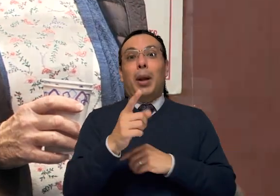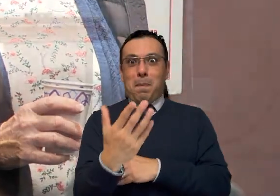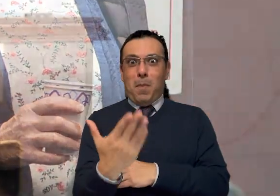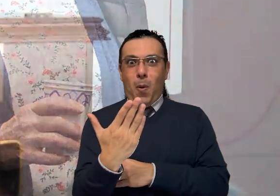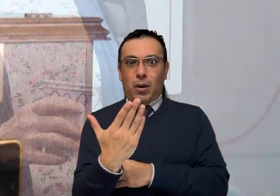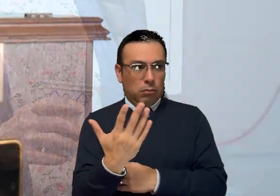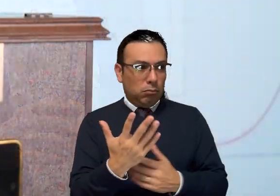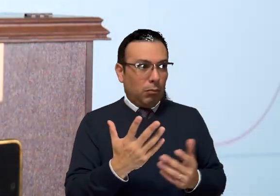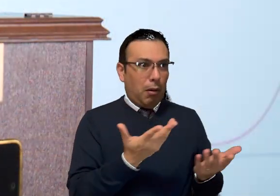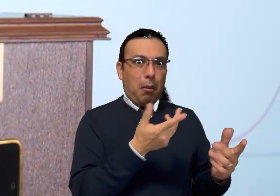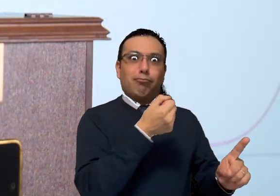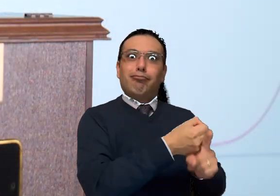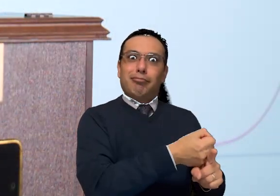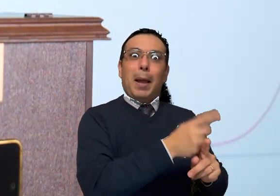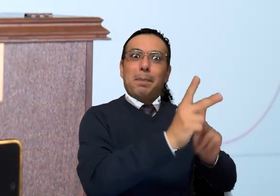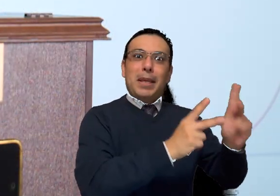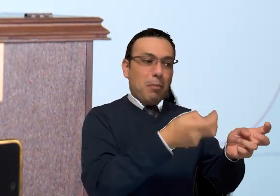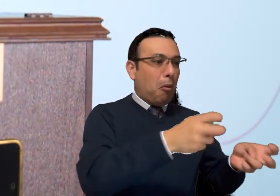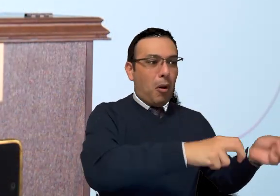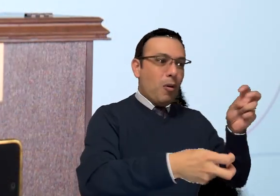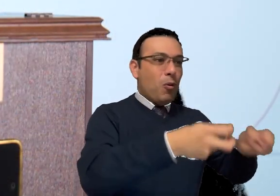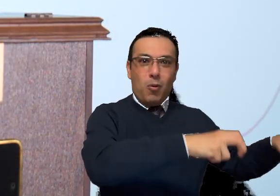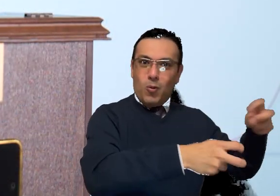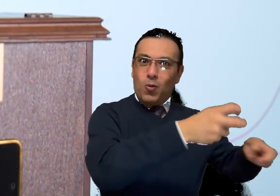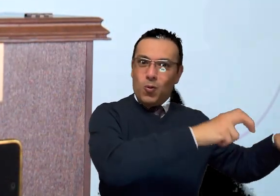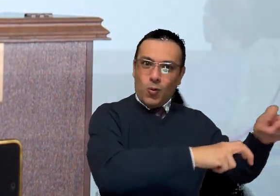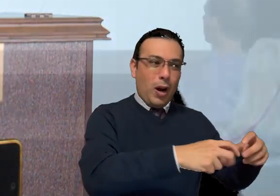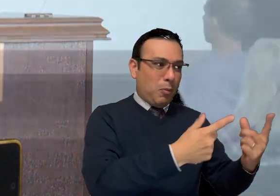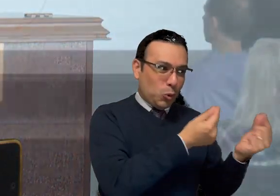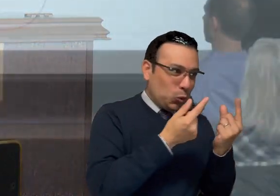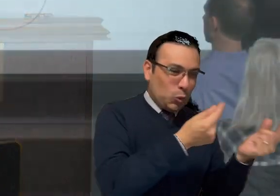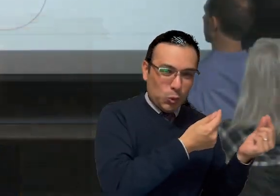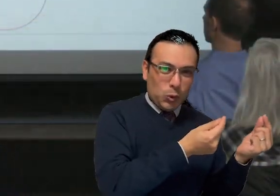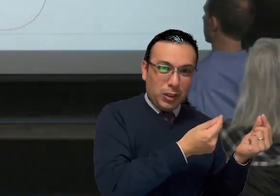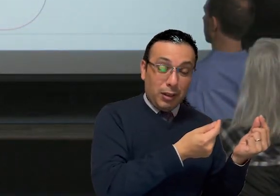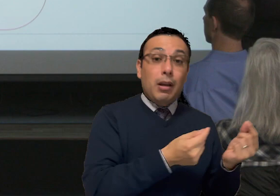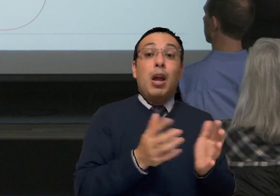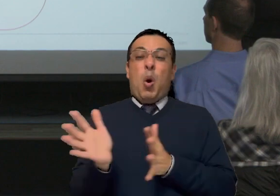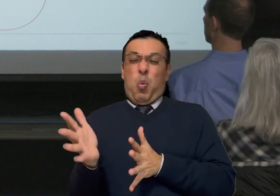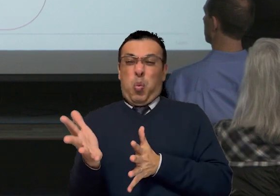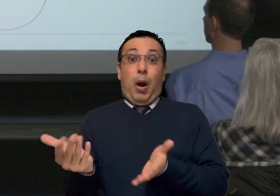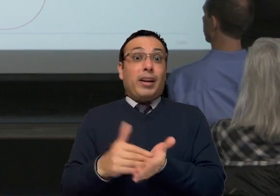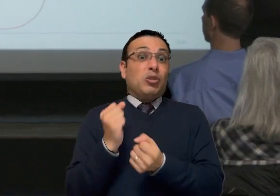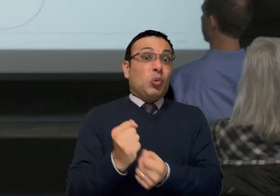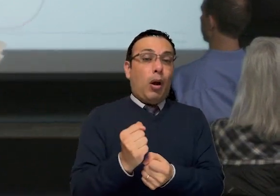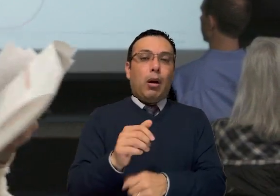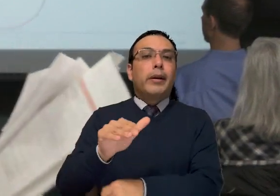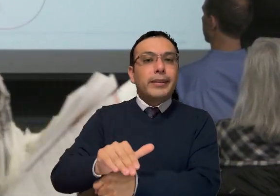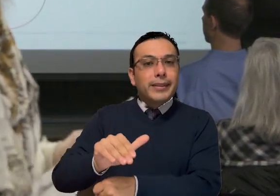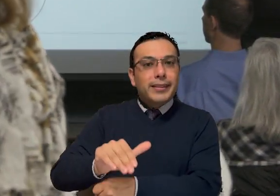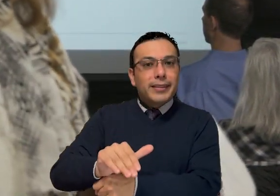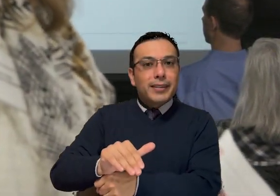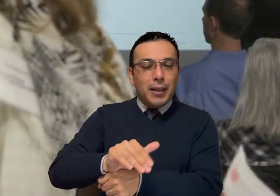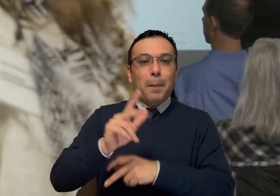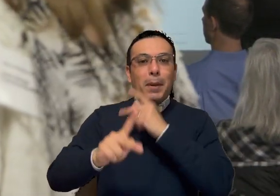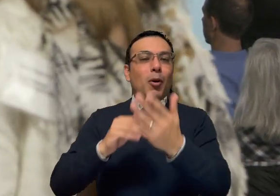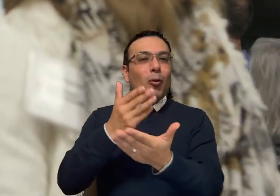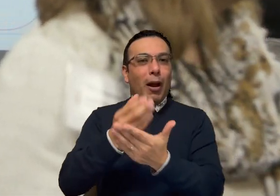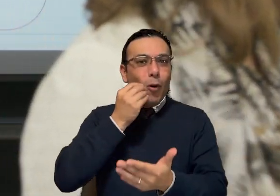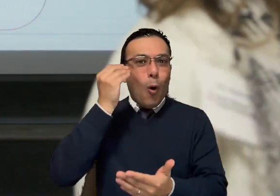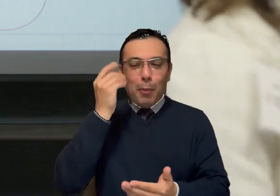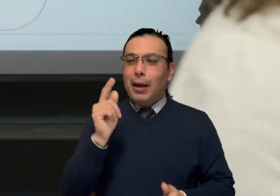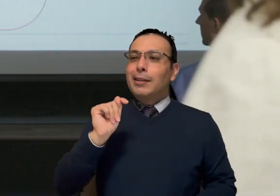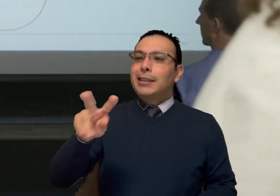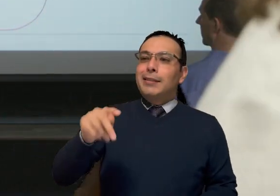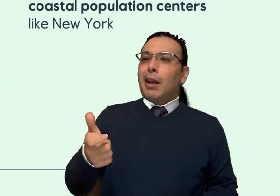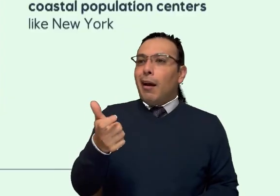the morning when we're all getting up, getting ready for work, and again in the evening when we're coming home, perhaps putting on the TV, turning on the